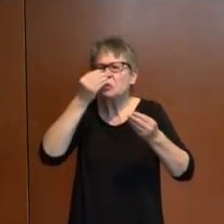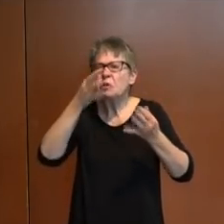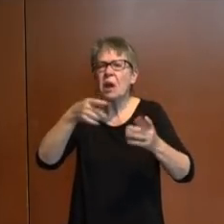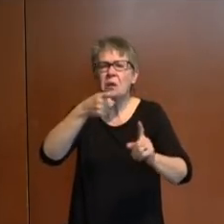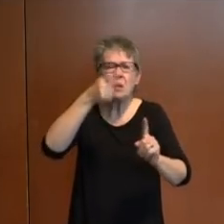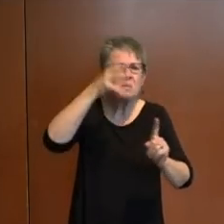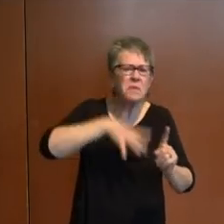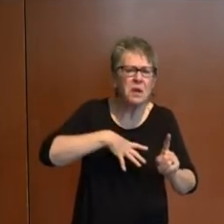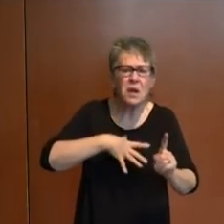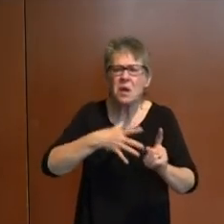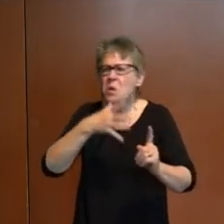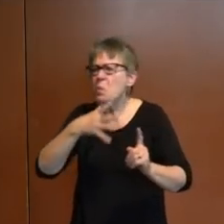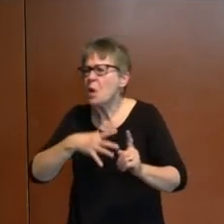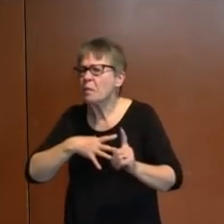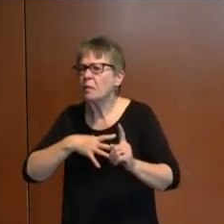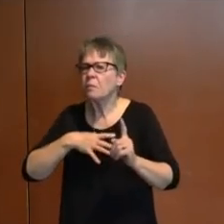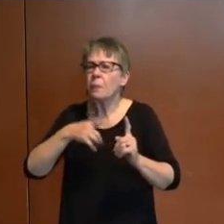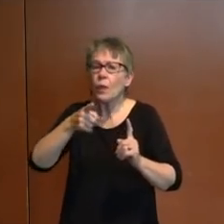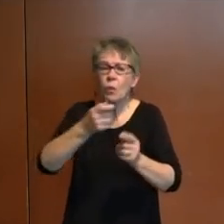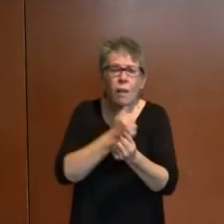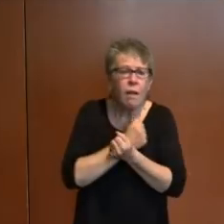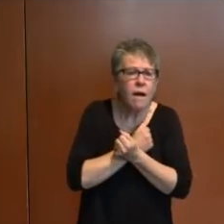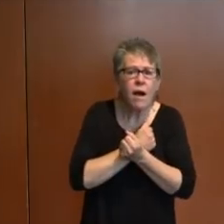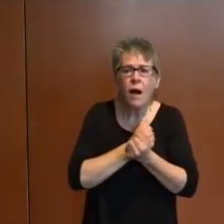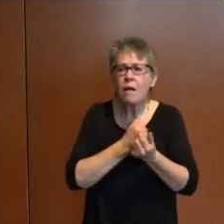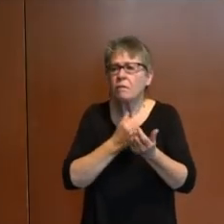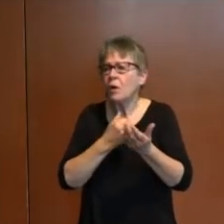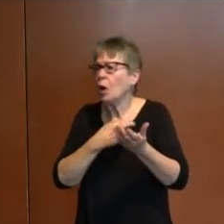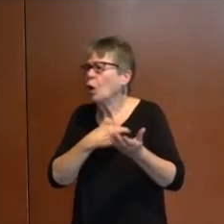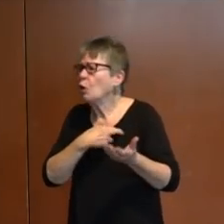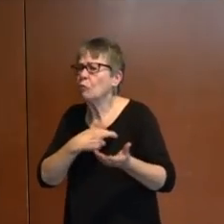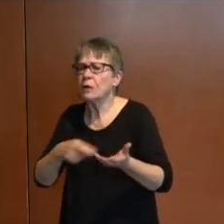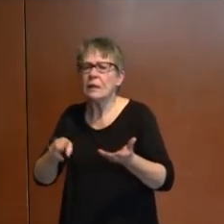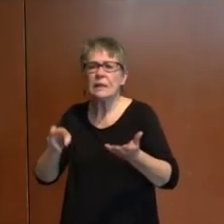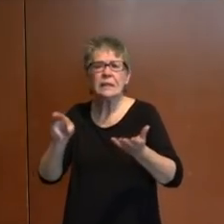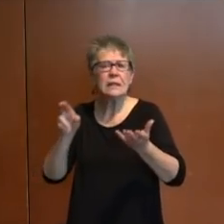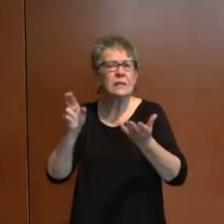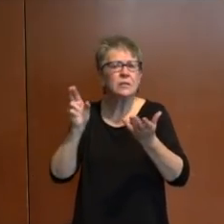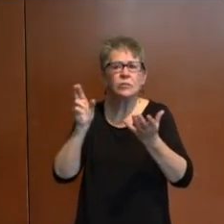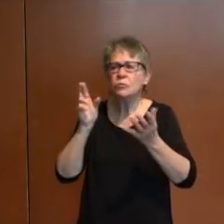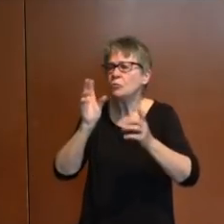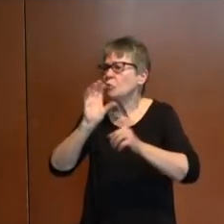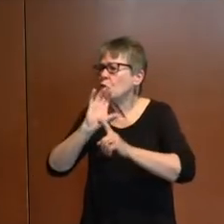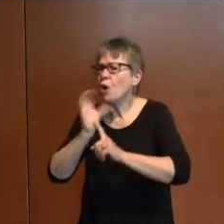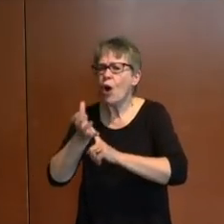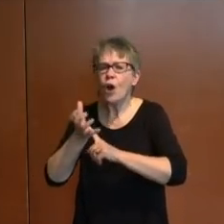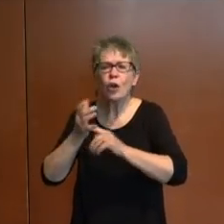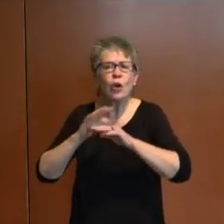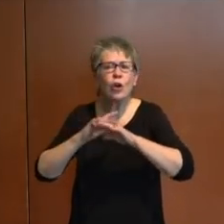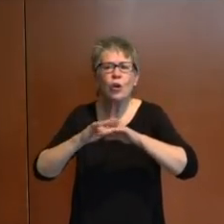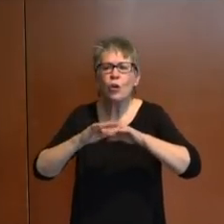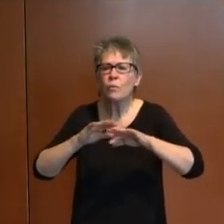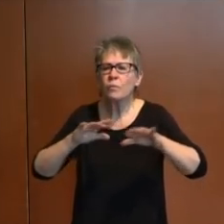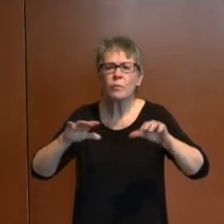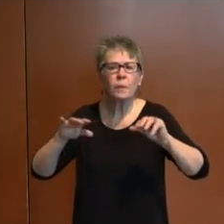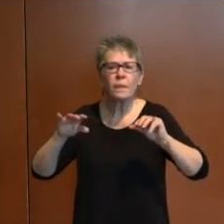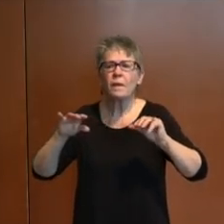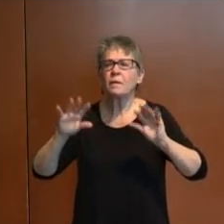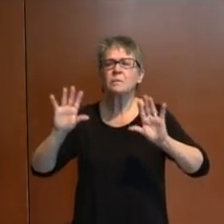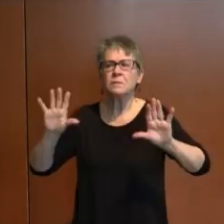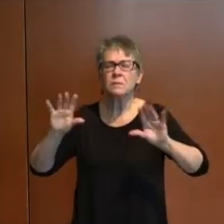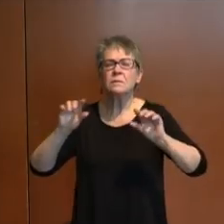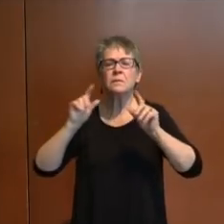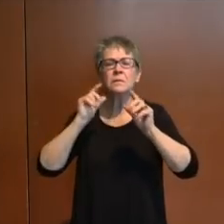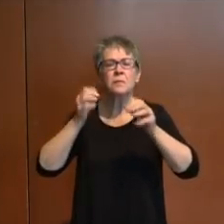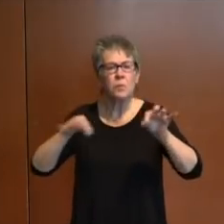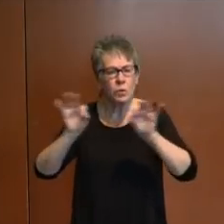and fall as one family. That's a reality in a peaceful time. We're at war right